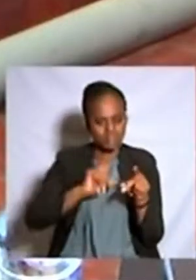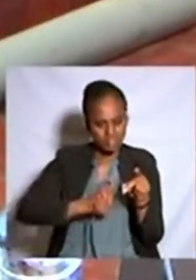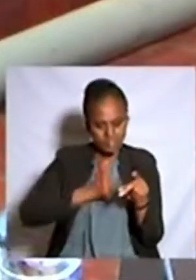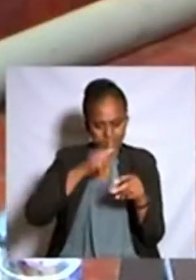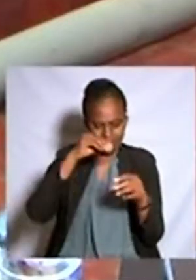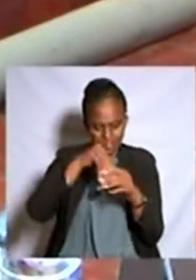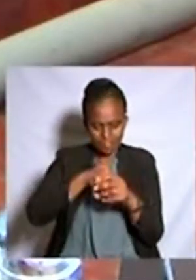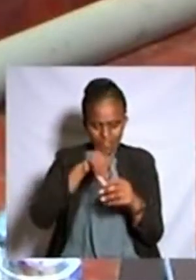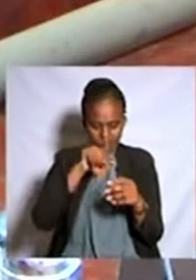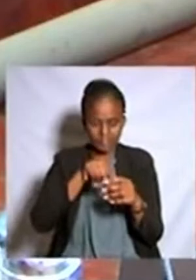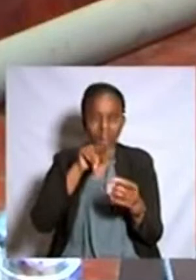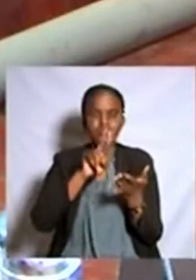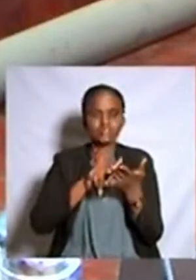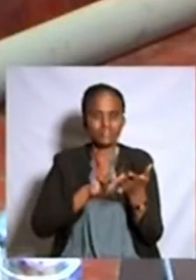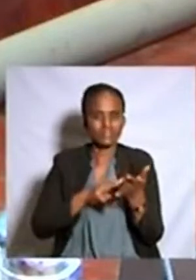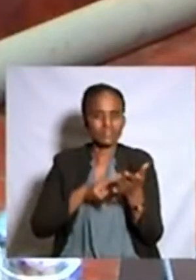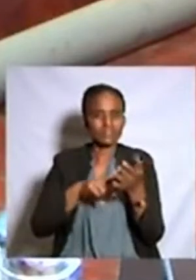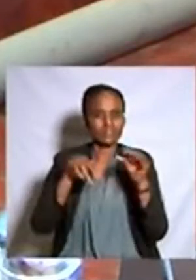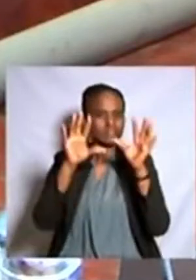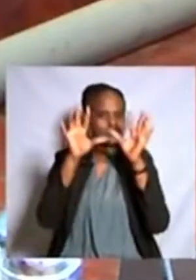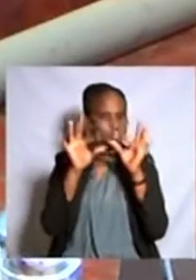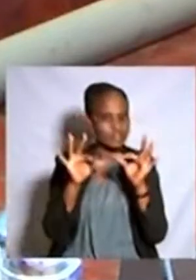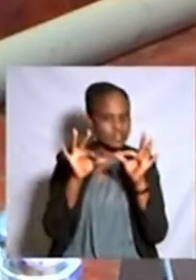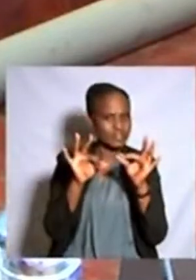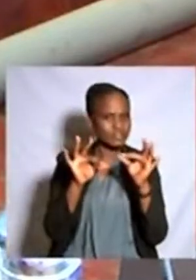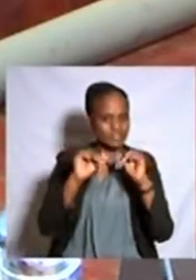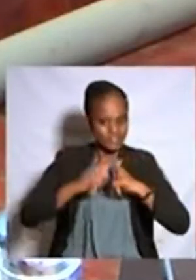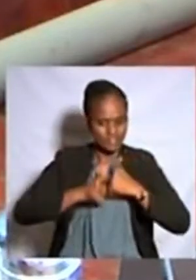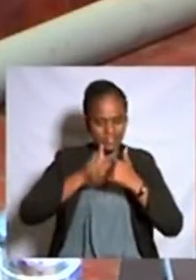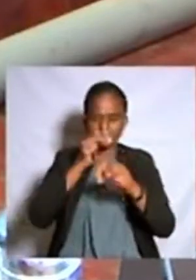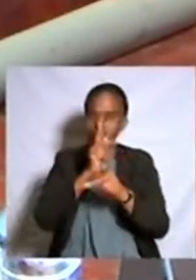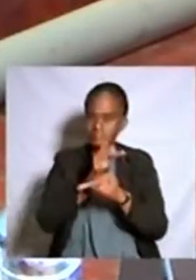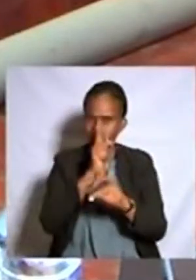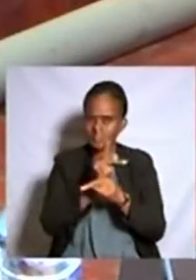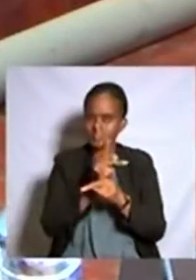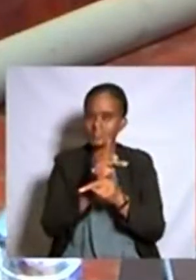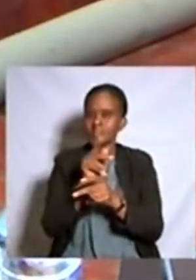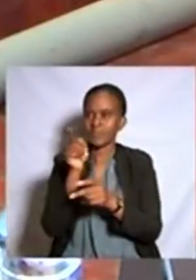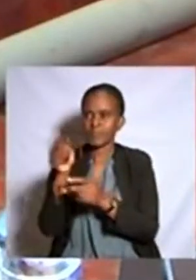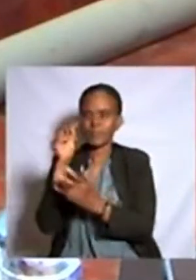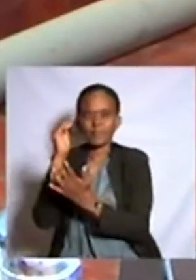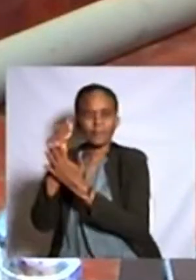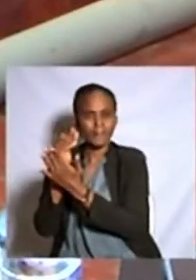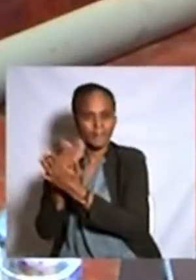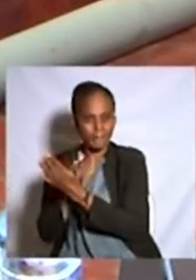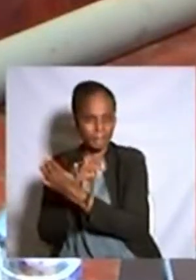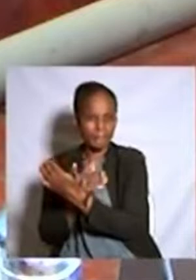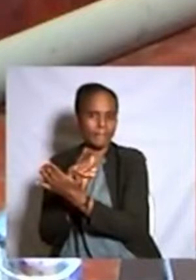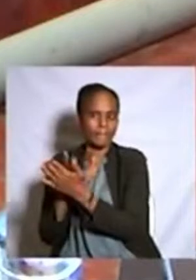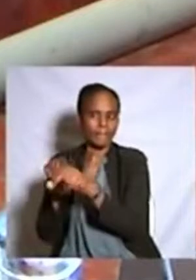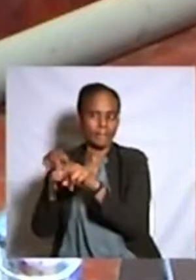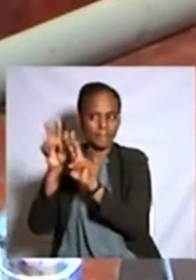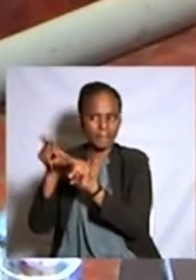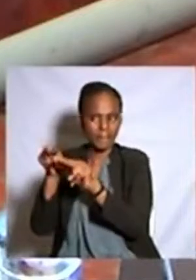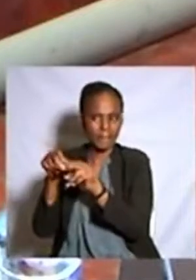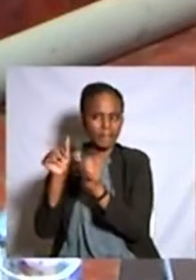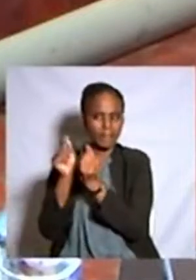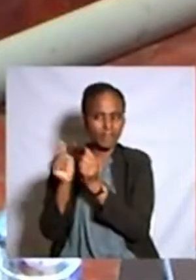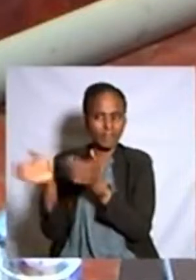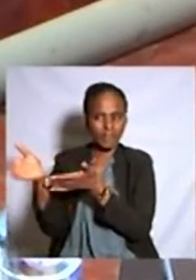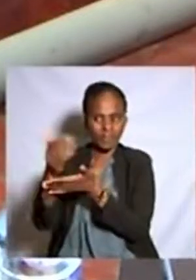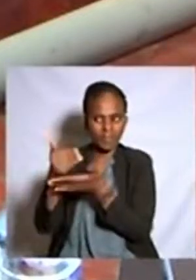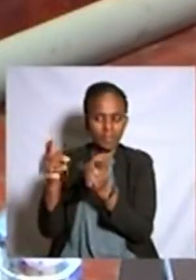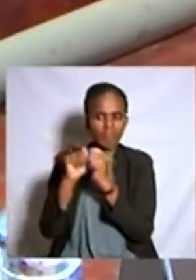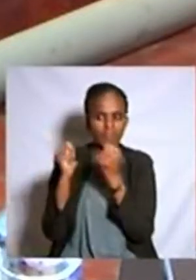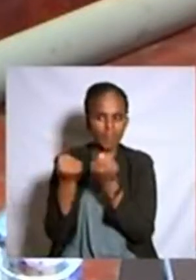internal reporting process and accounting, we do maintain them on the default list so that they're still monitored by our recoveries team